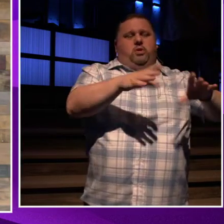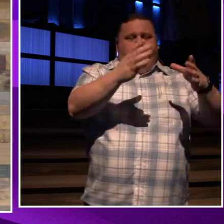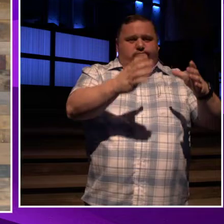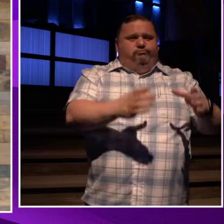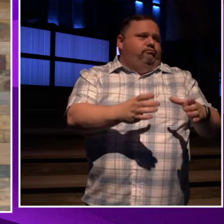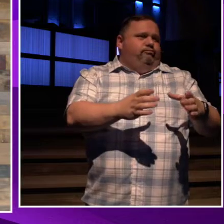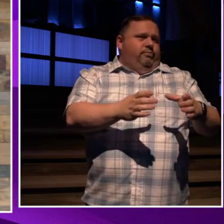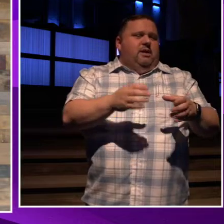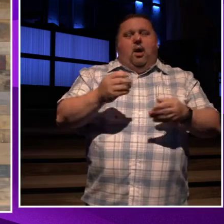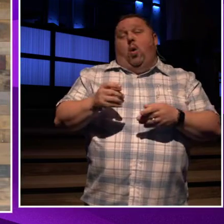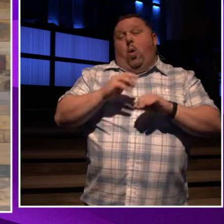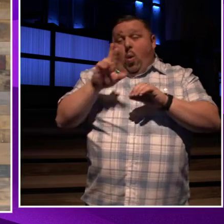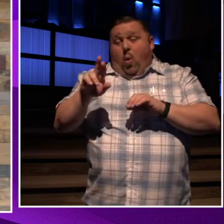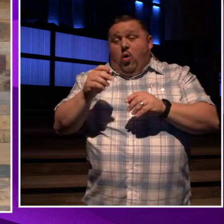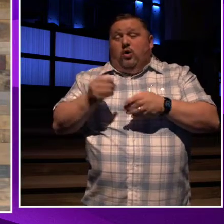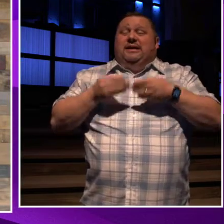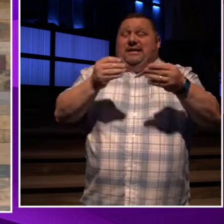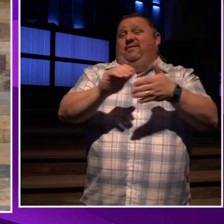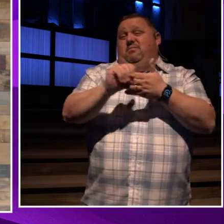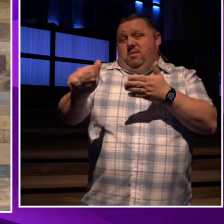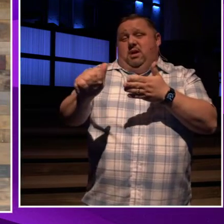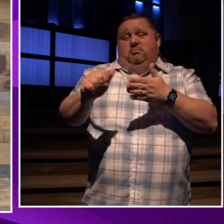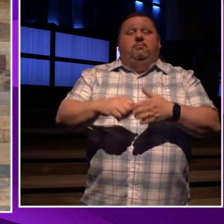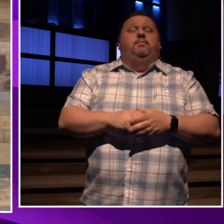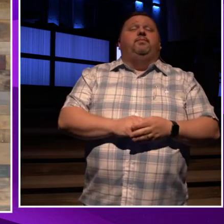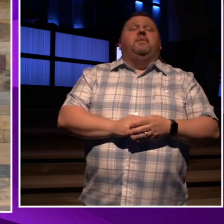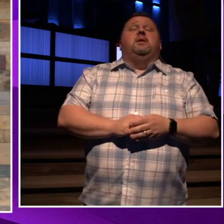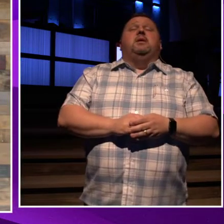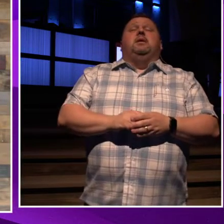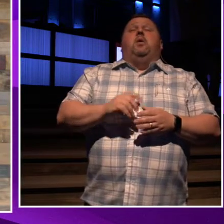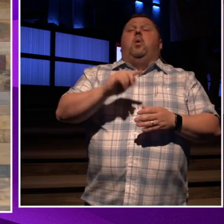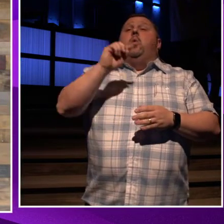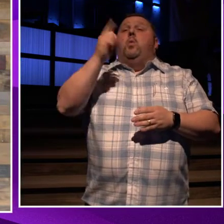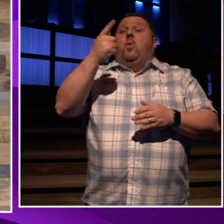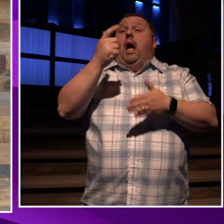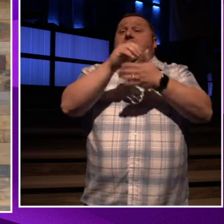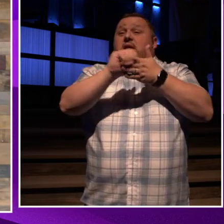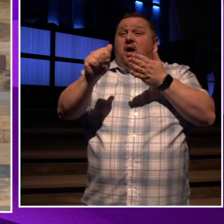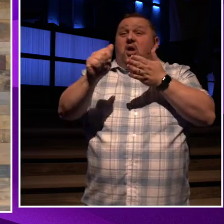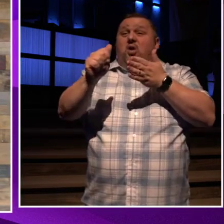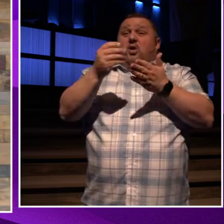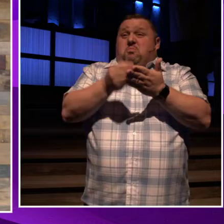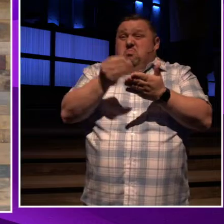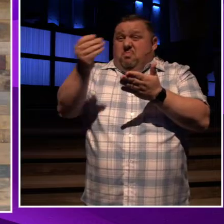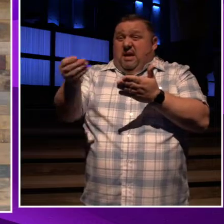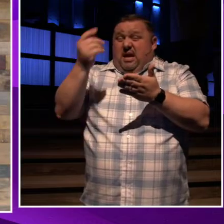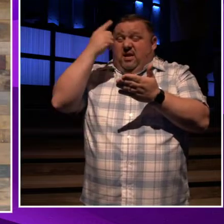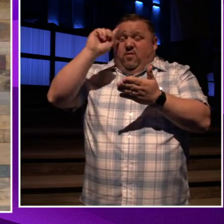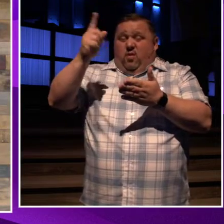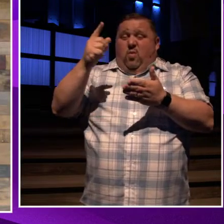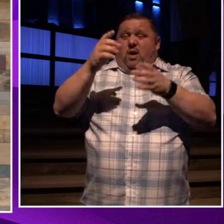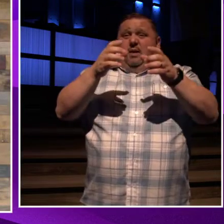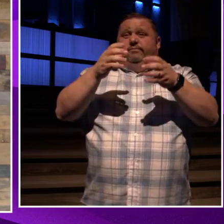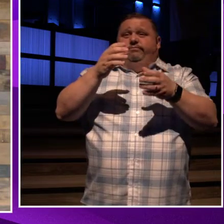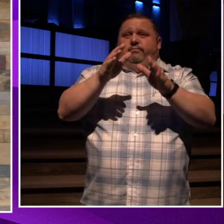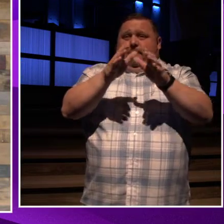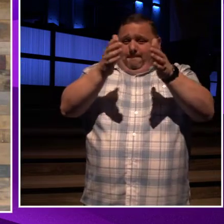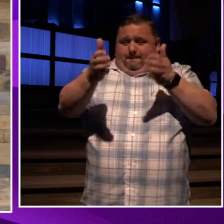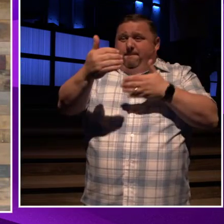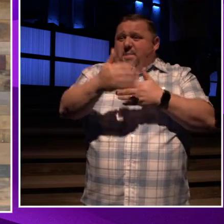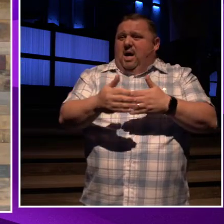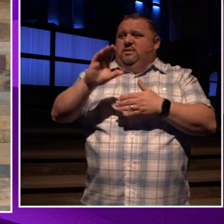donating money for the summer cereal drive. Donating just $1 buys one box of cereal. Thanks so much for your generosity